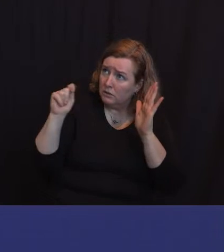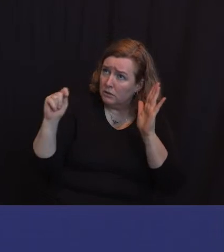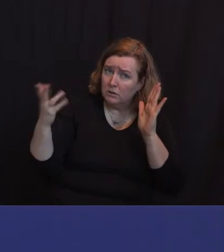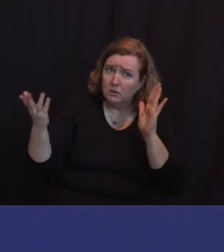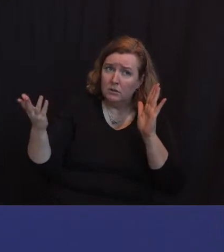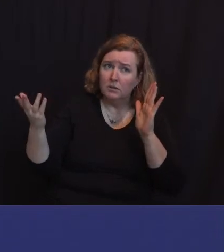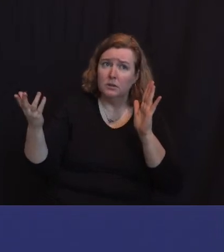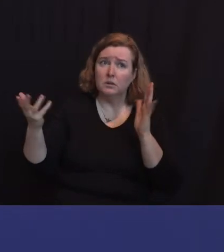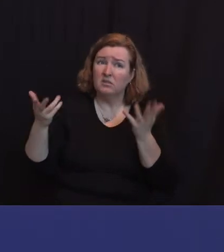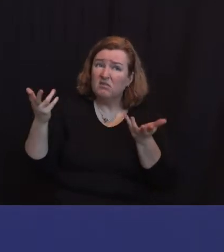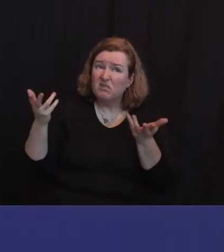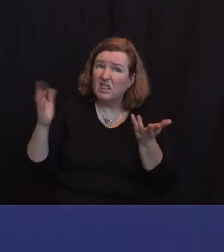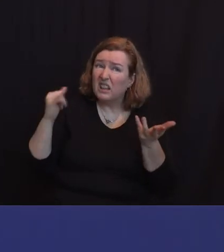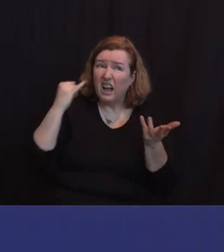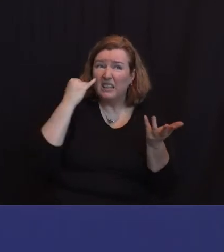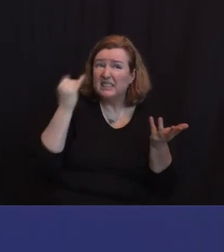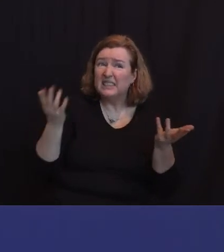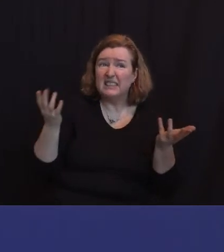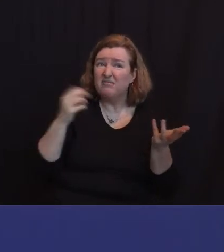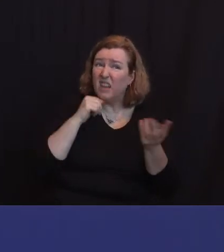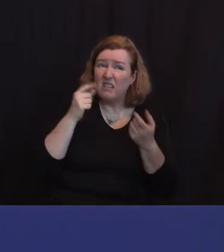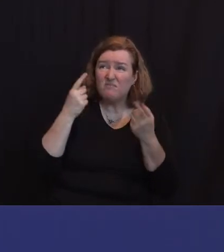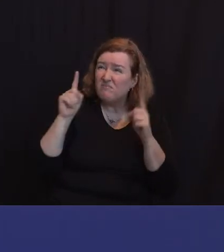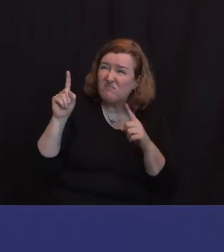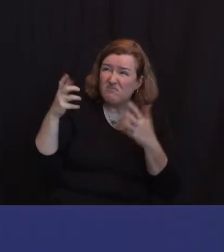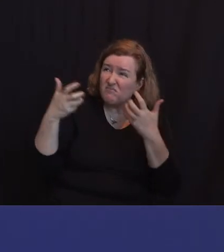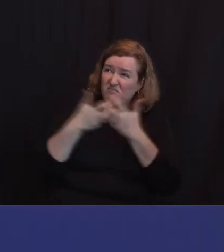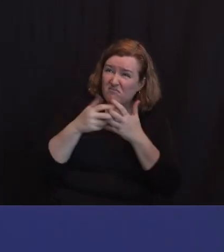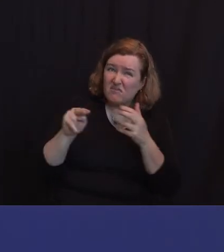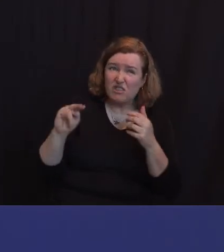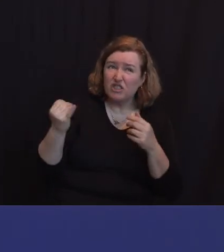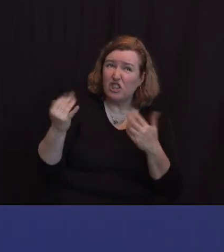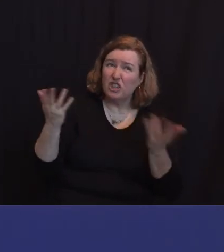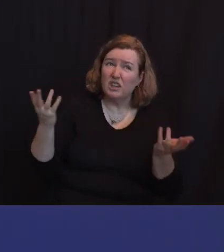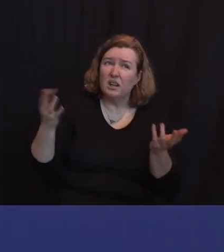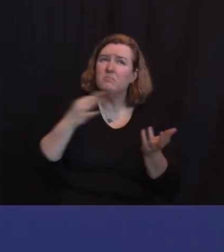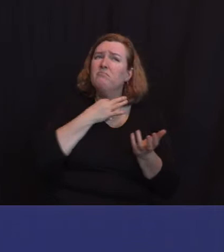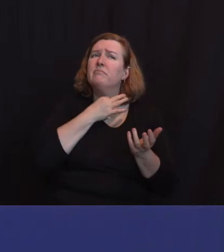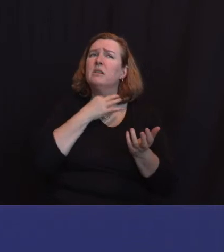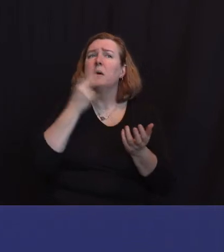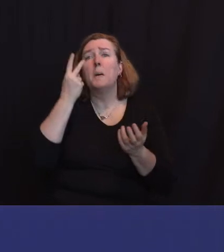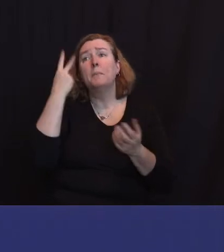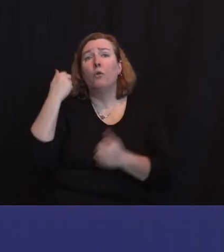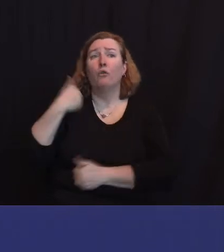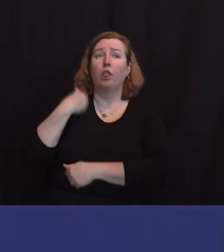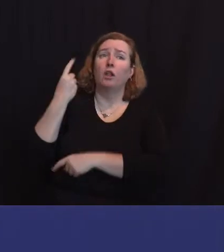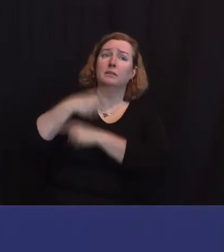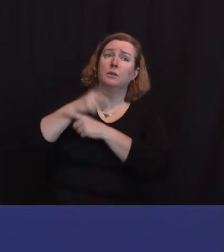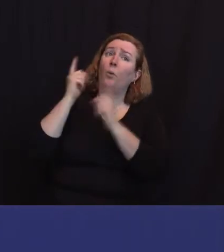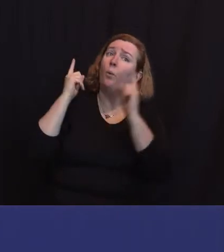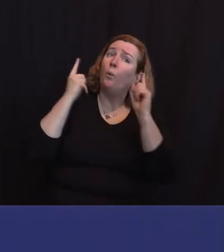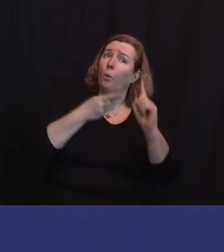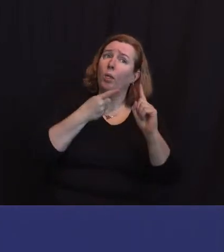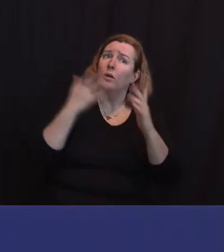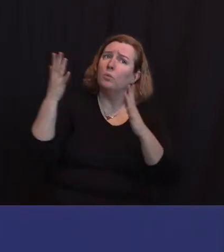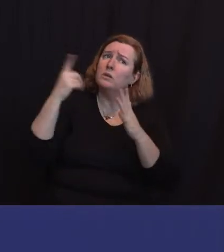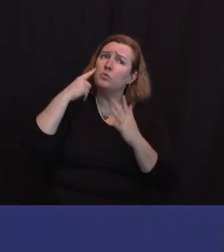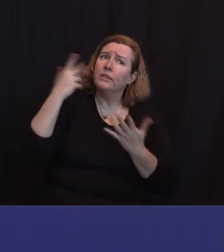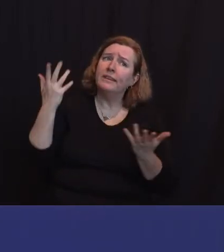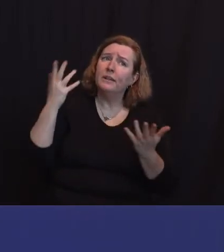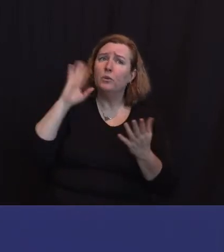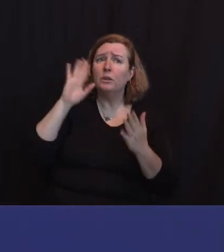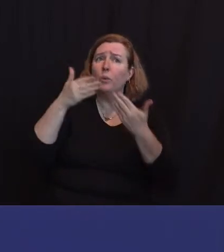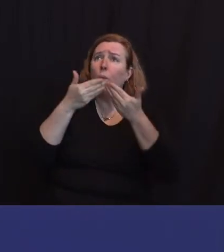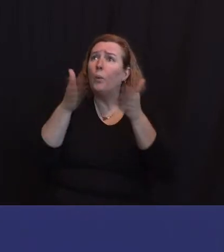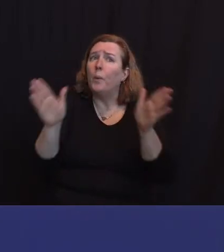that idea is a dead letter in New Jersey? I also wanted to ask you about your Memorial Day goal. What do you think will be open? What do you